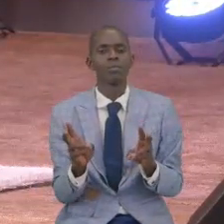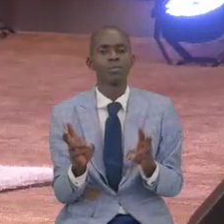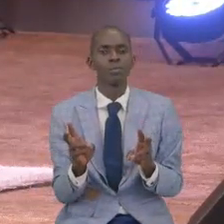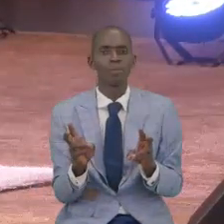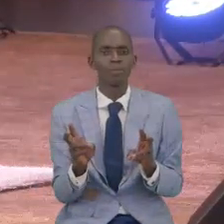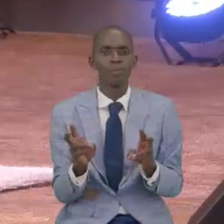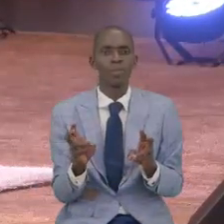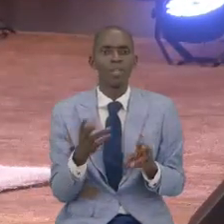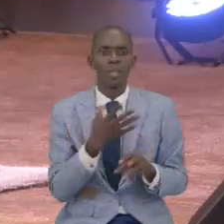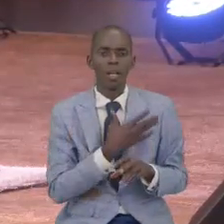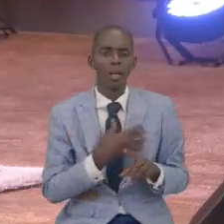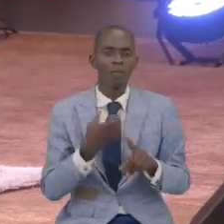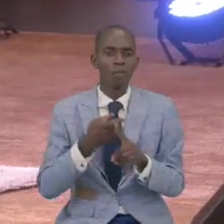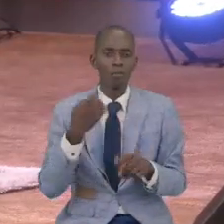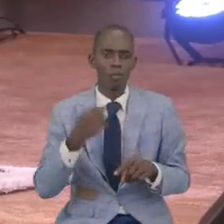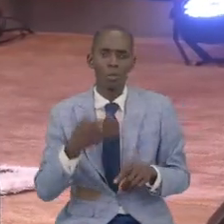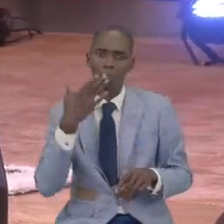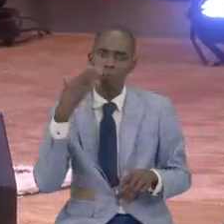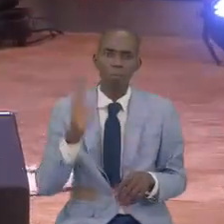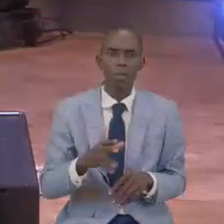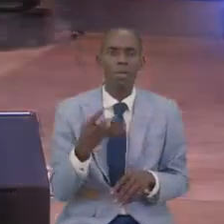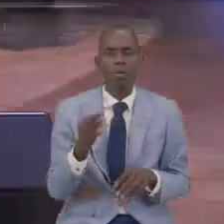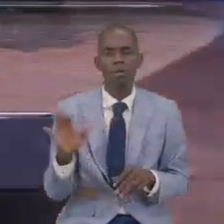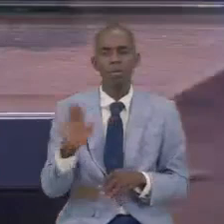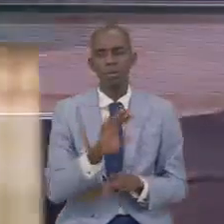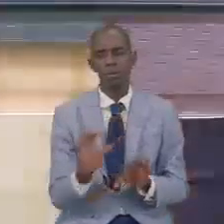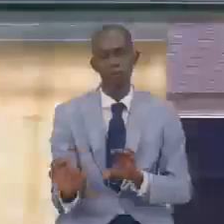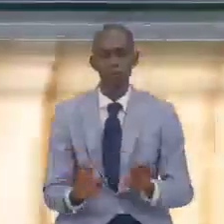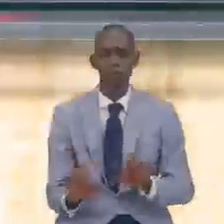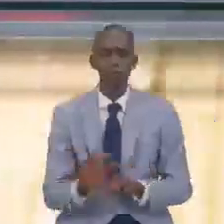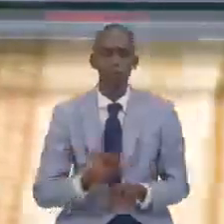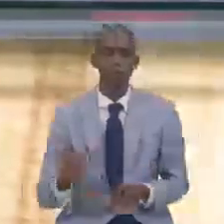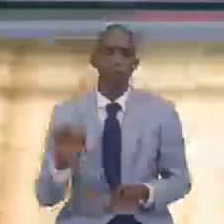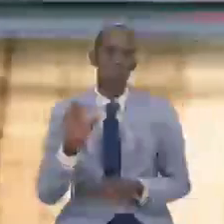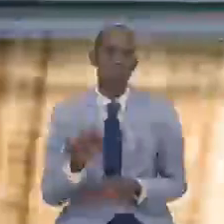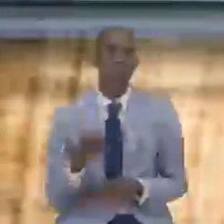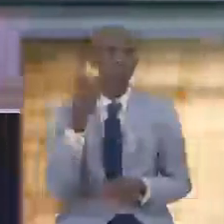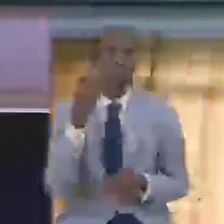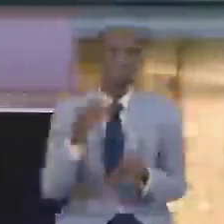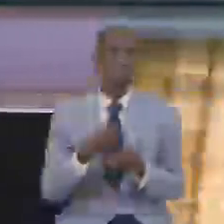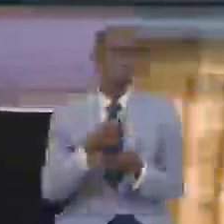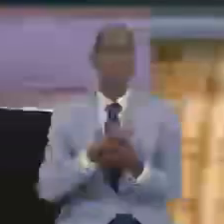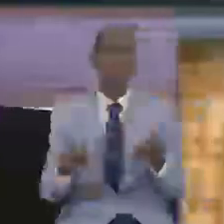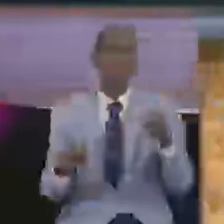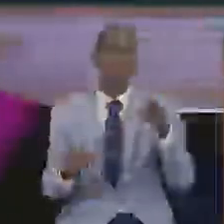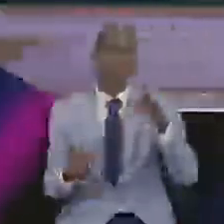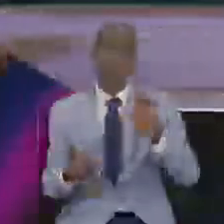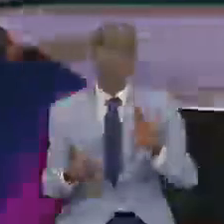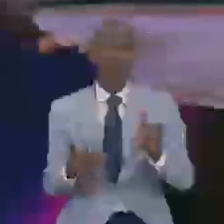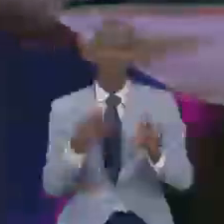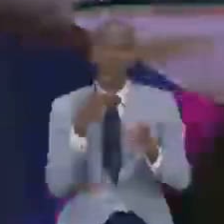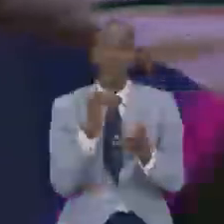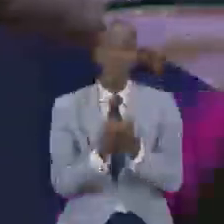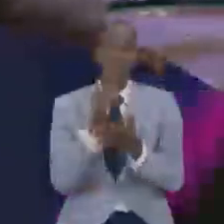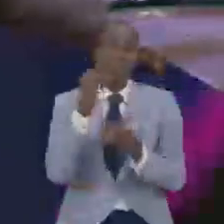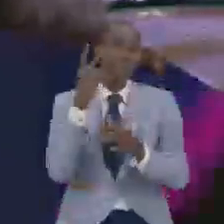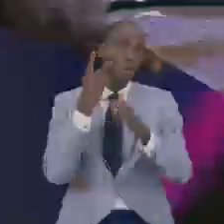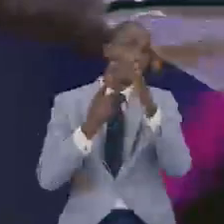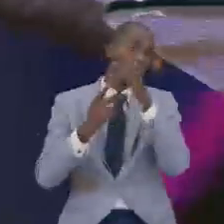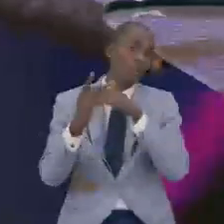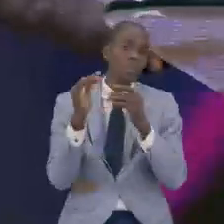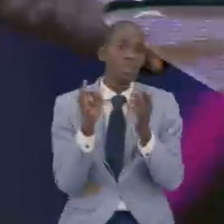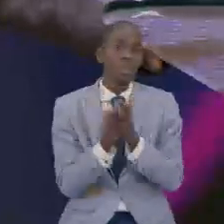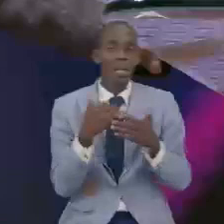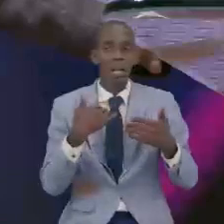evil of their doings. Look at verse 28. In verse 28, it says, the prophet that has a